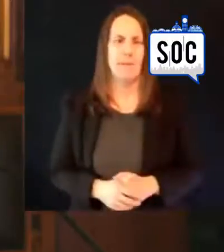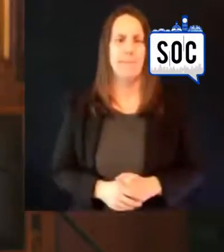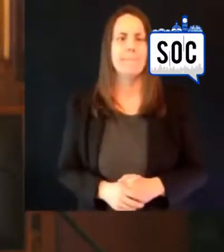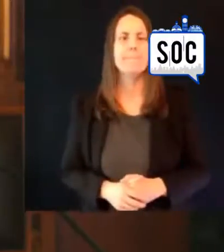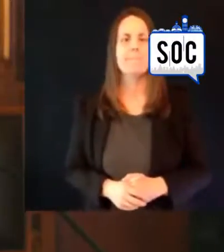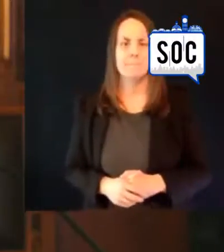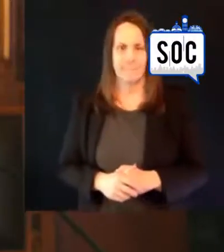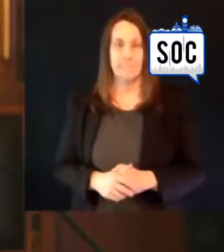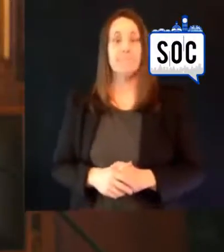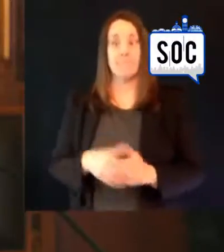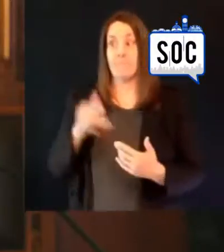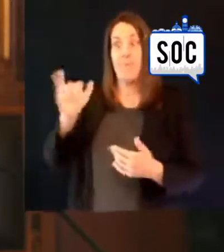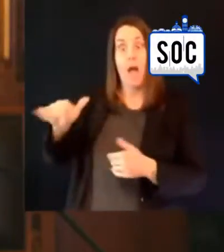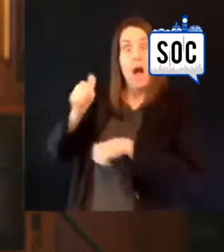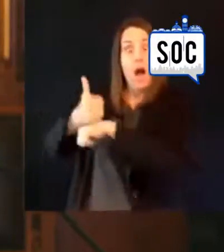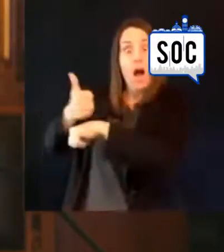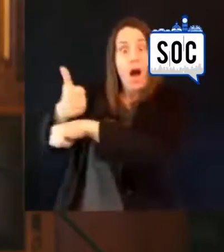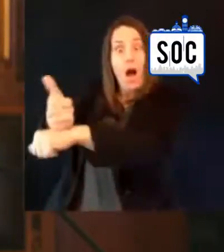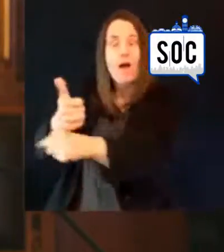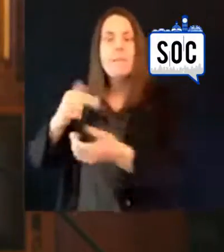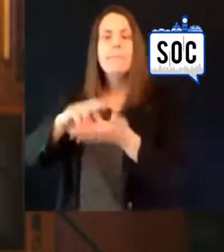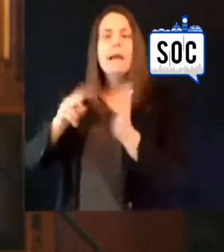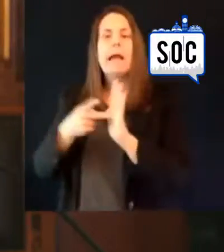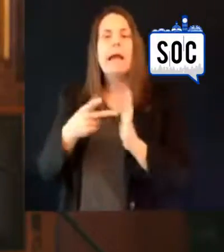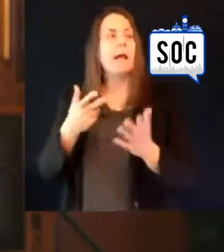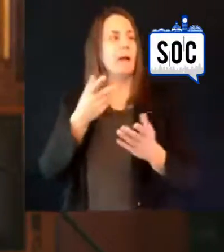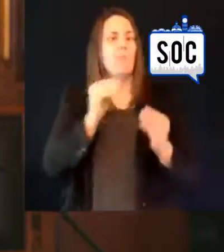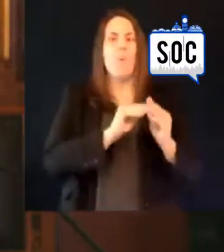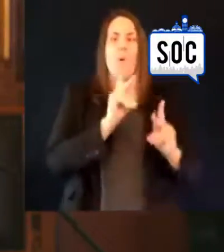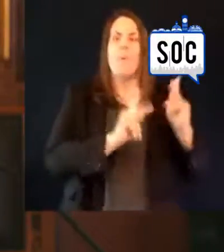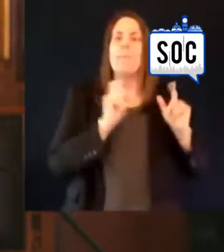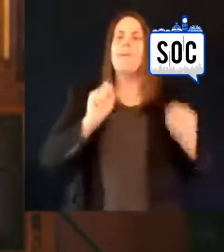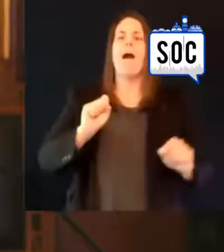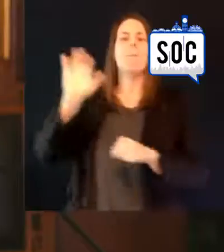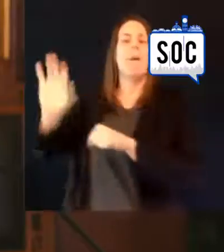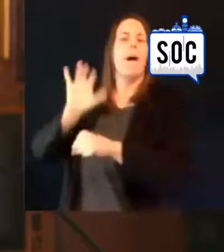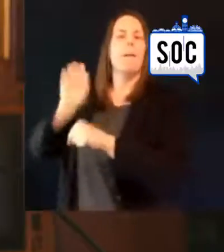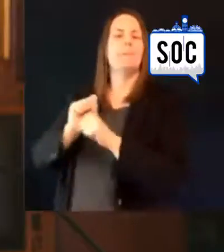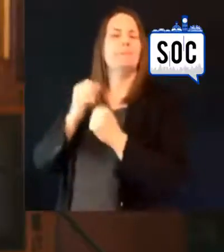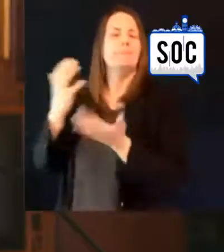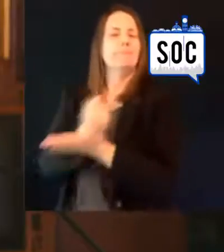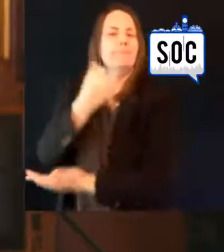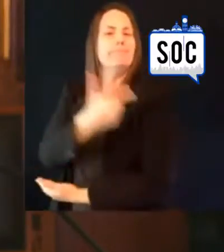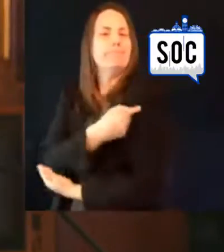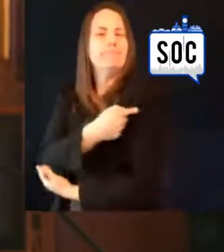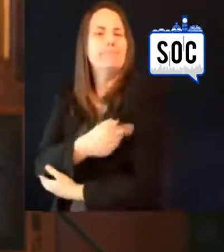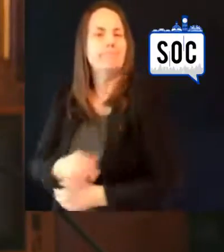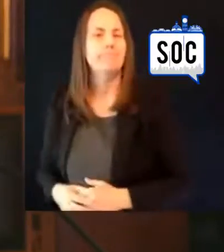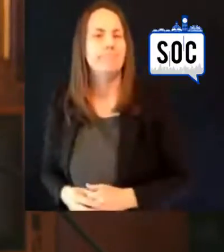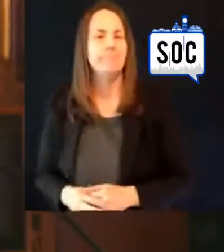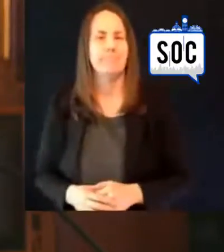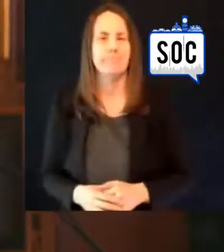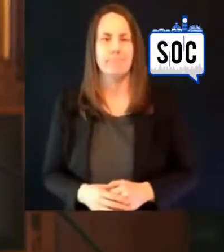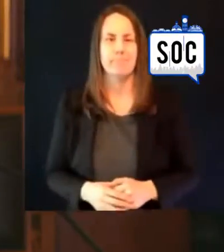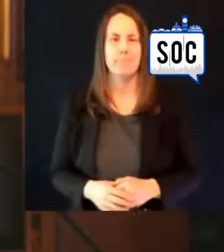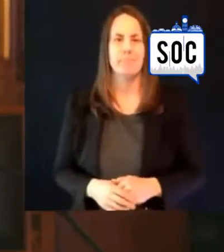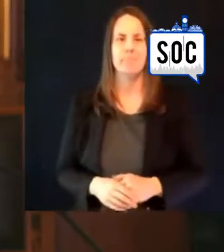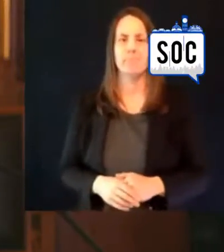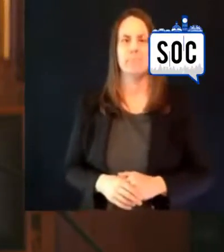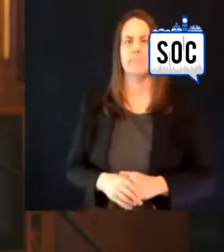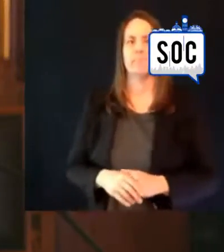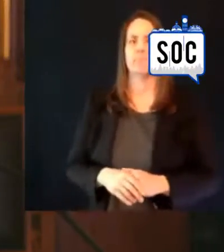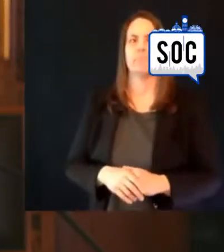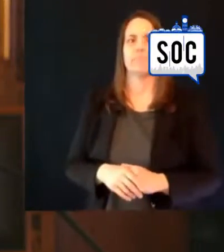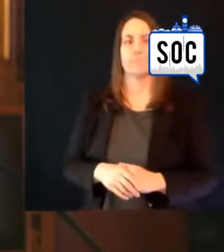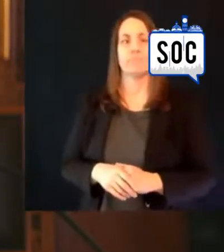effort. One place we've seen significant success as a state is the percentage of our vaccine